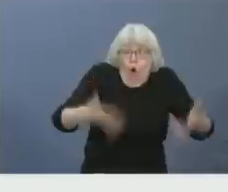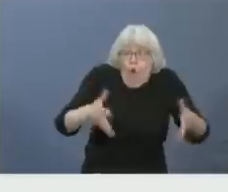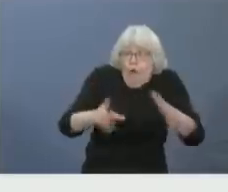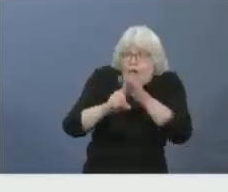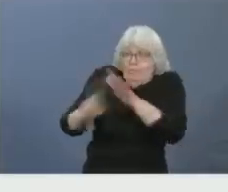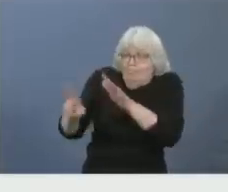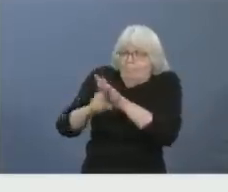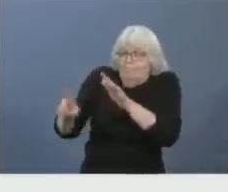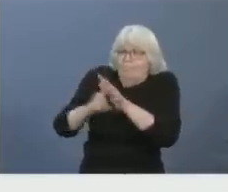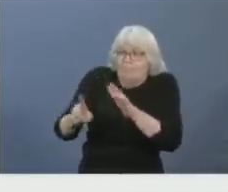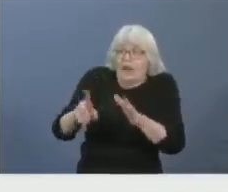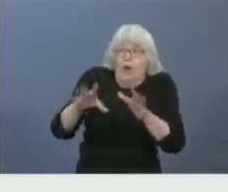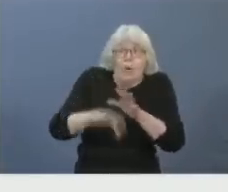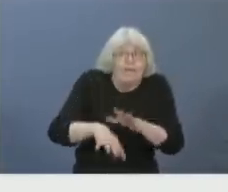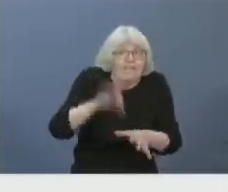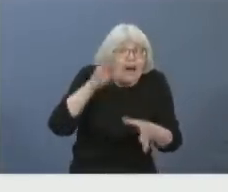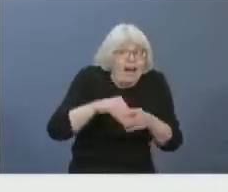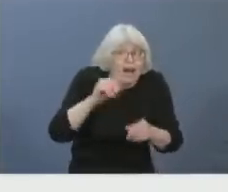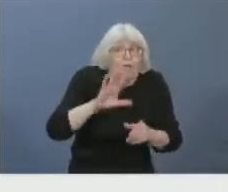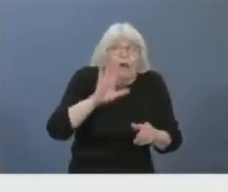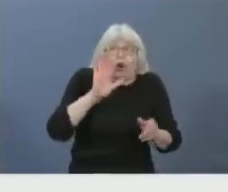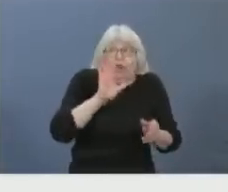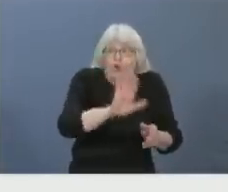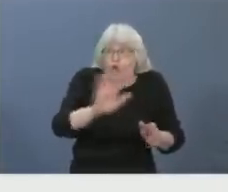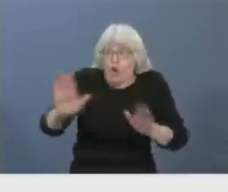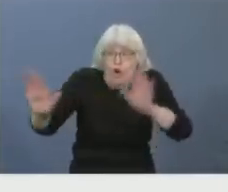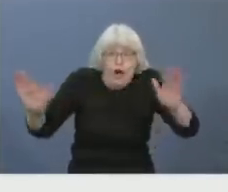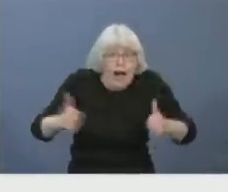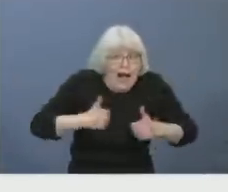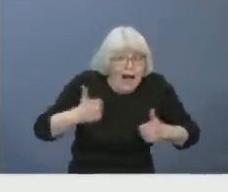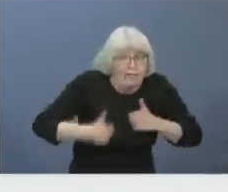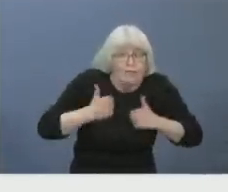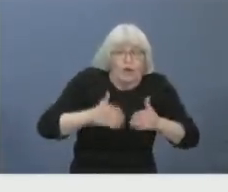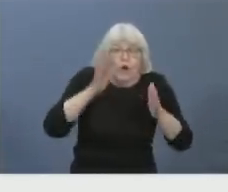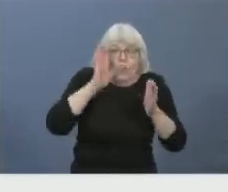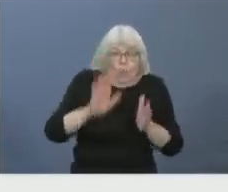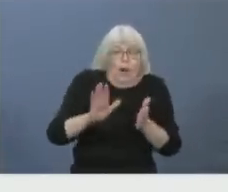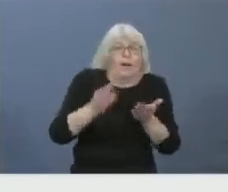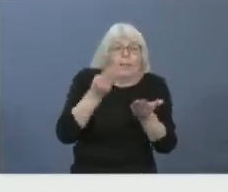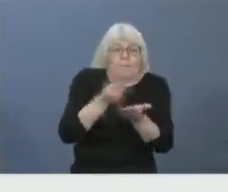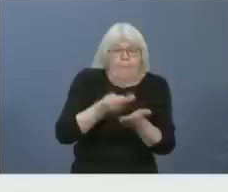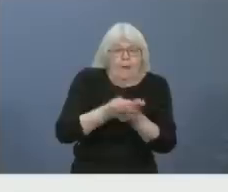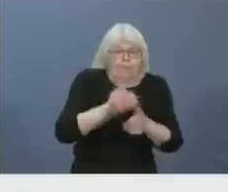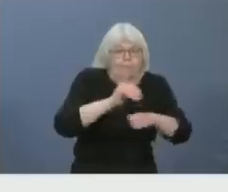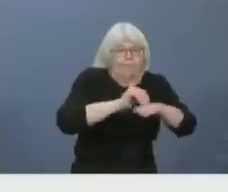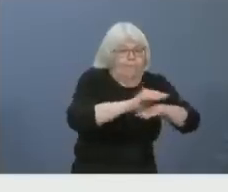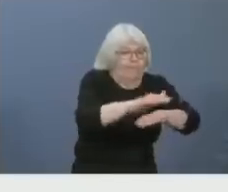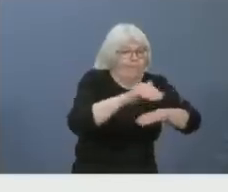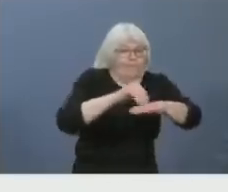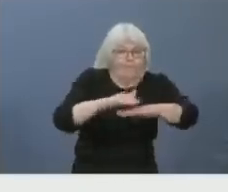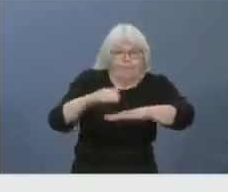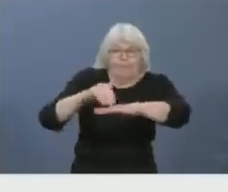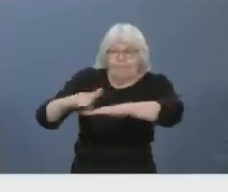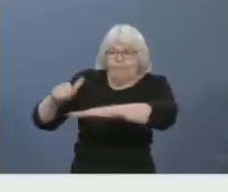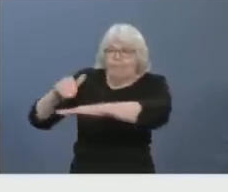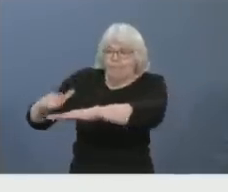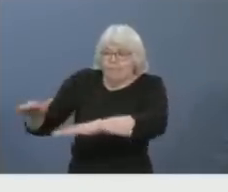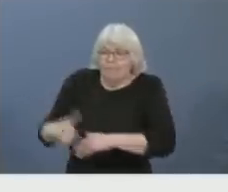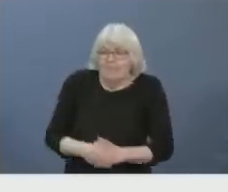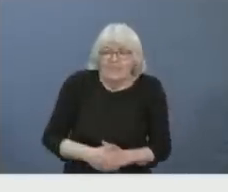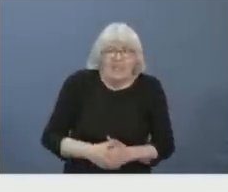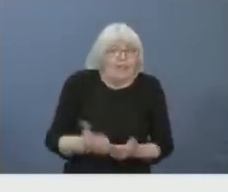addresses, funds will be dispersed, and we can do that via e-transfer where it works for people. So anyone who can't be verified or doesn't have